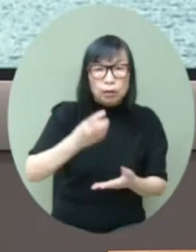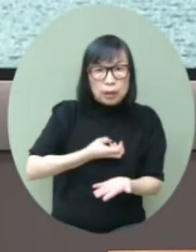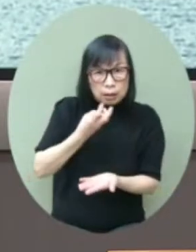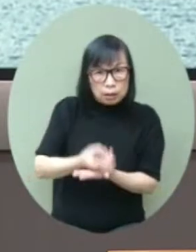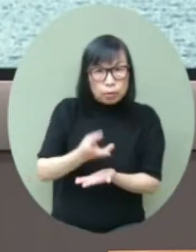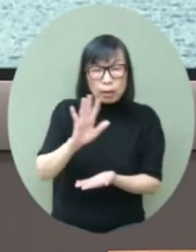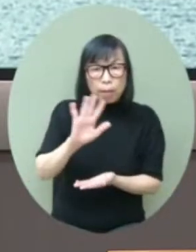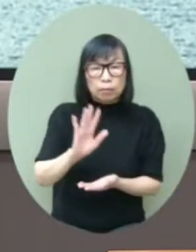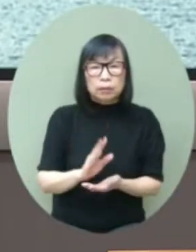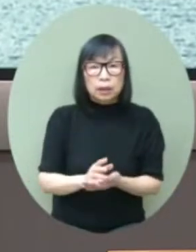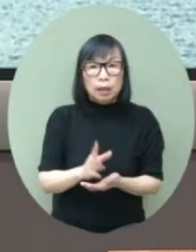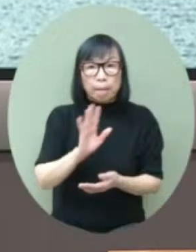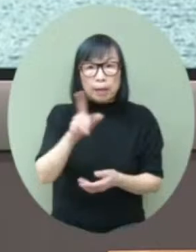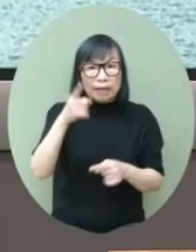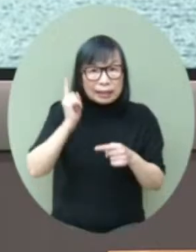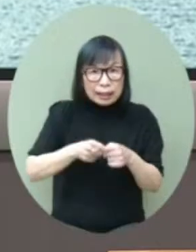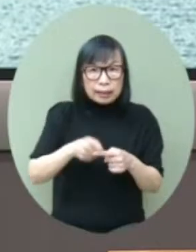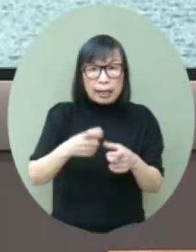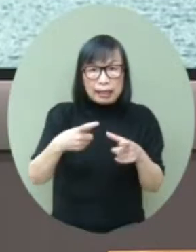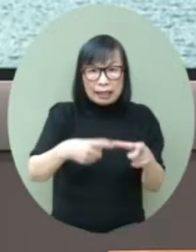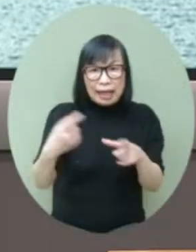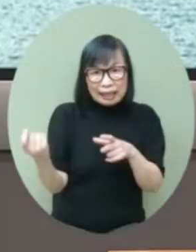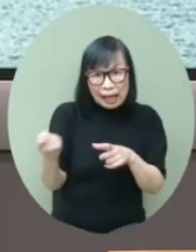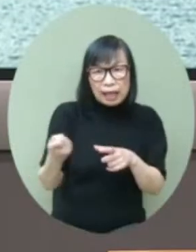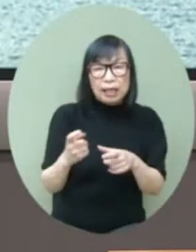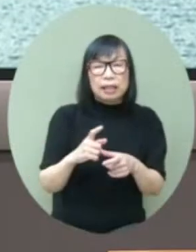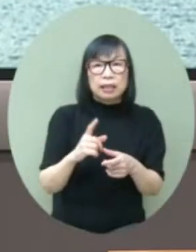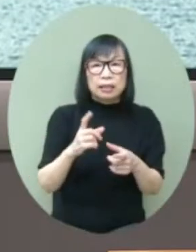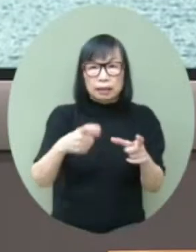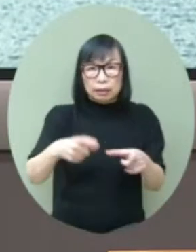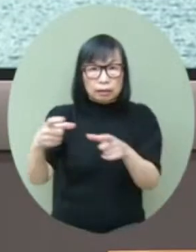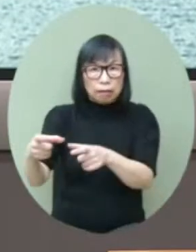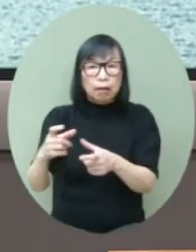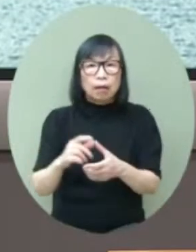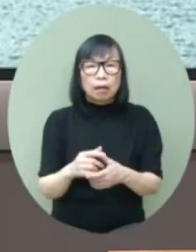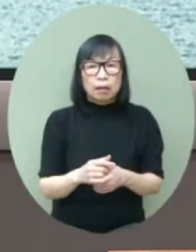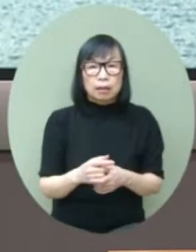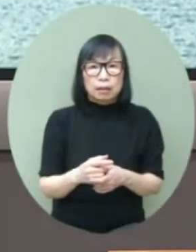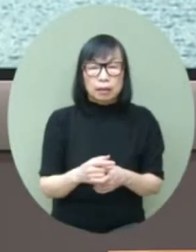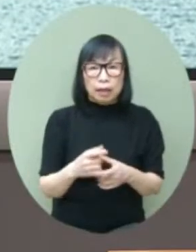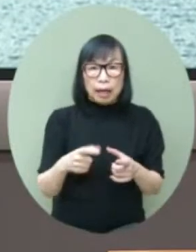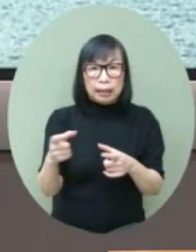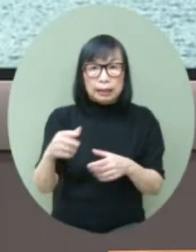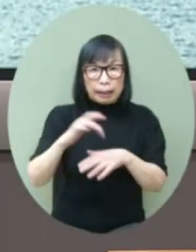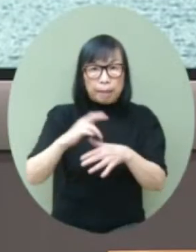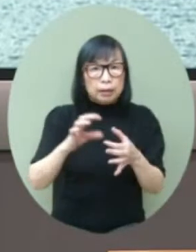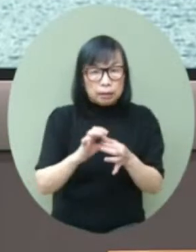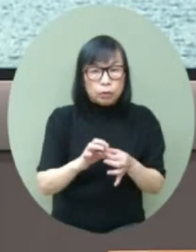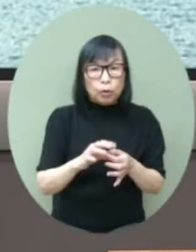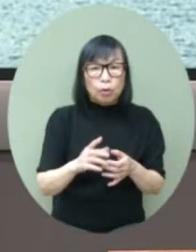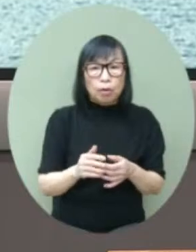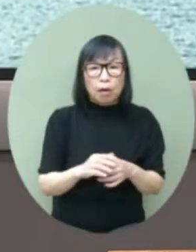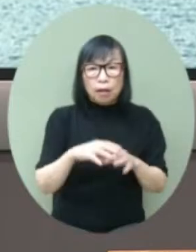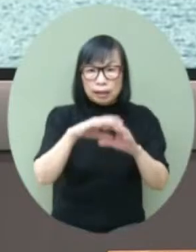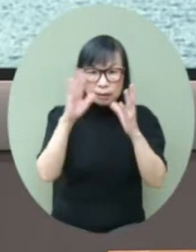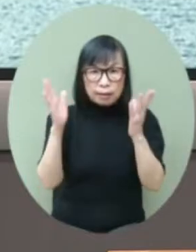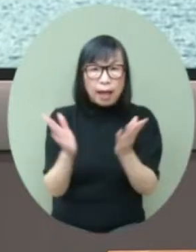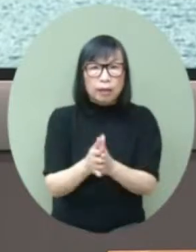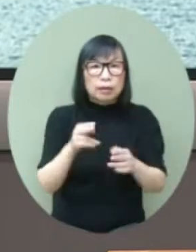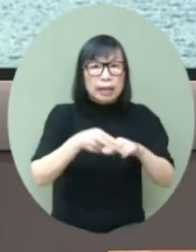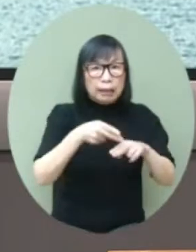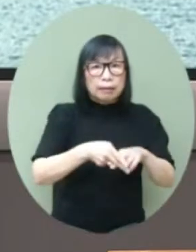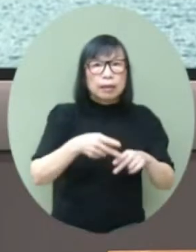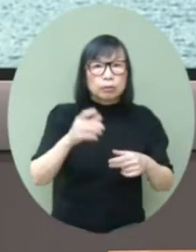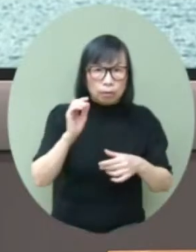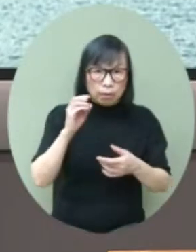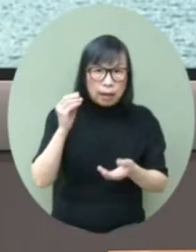learned that the transmission could take place not between people sitting at two adjacent tables. So it's not just